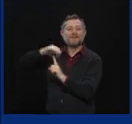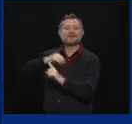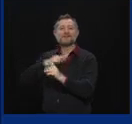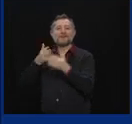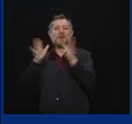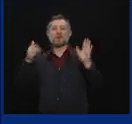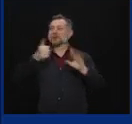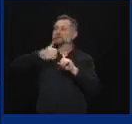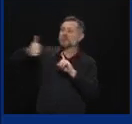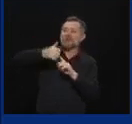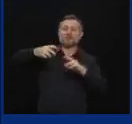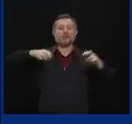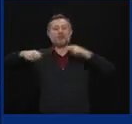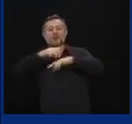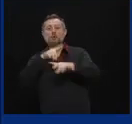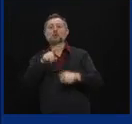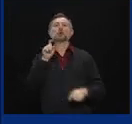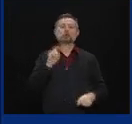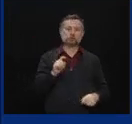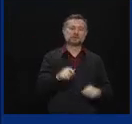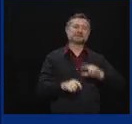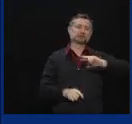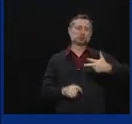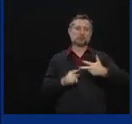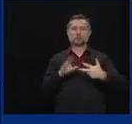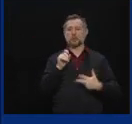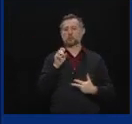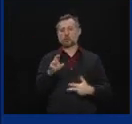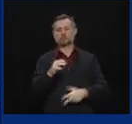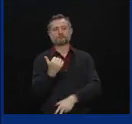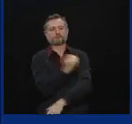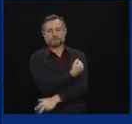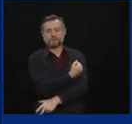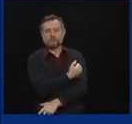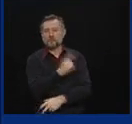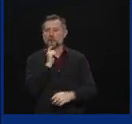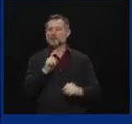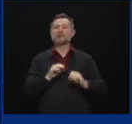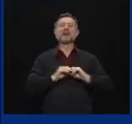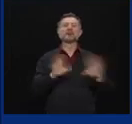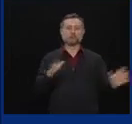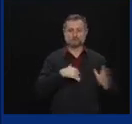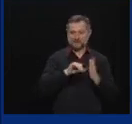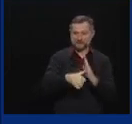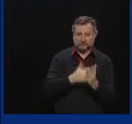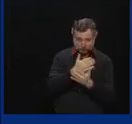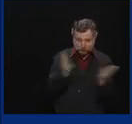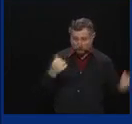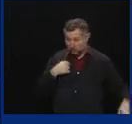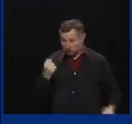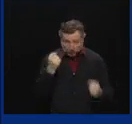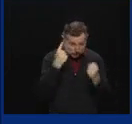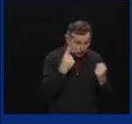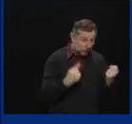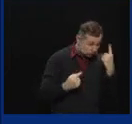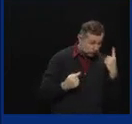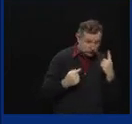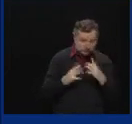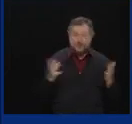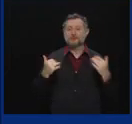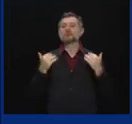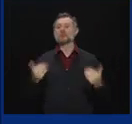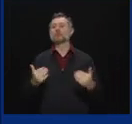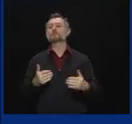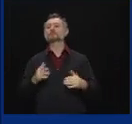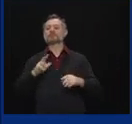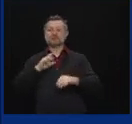should be getting a booster shot now. I want to be crystal clear on that. Everybody clear on that? You got the message. Get the booster. It